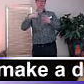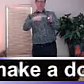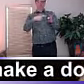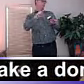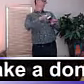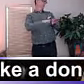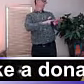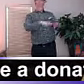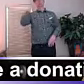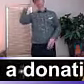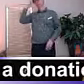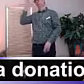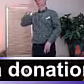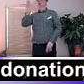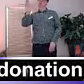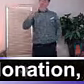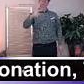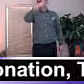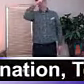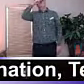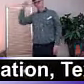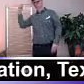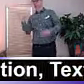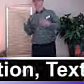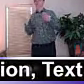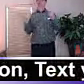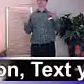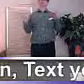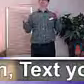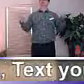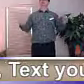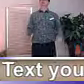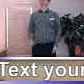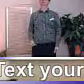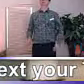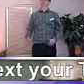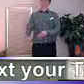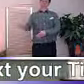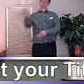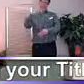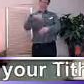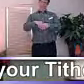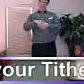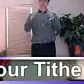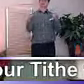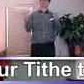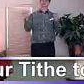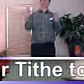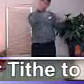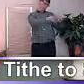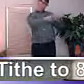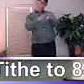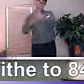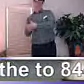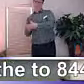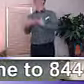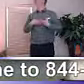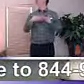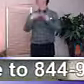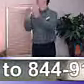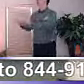that, we also recognize the much will be required part can include financial contribution, sharing